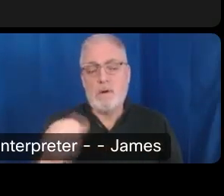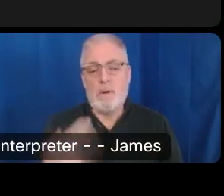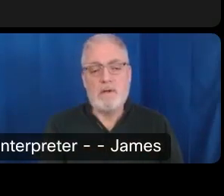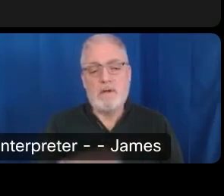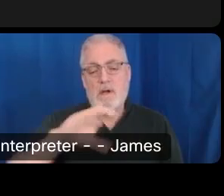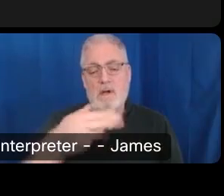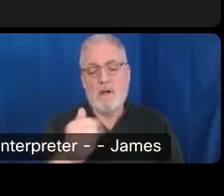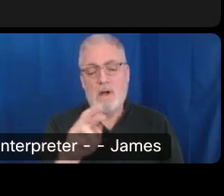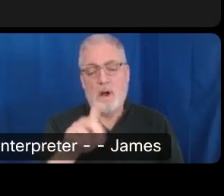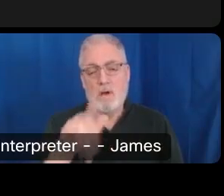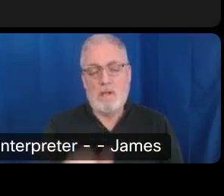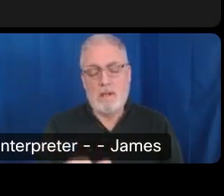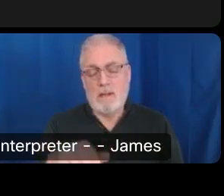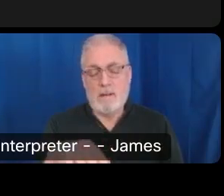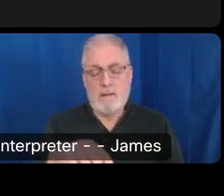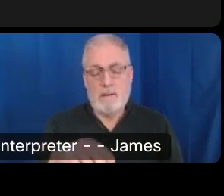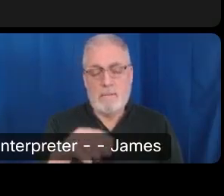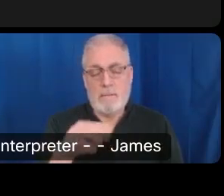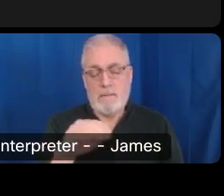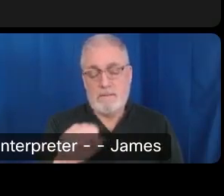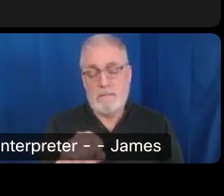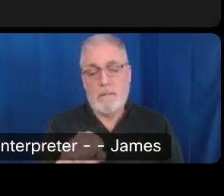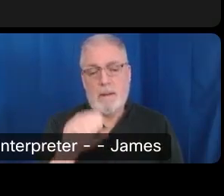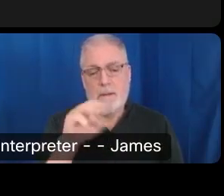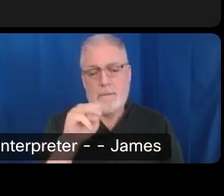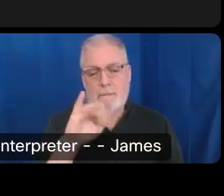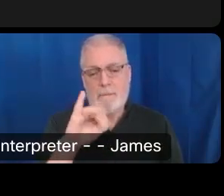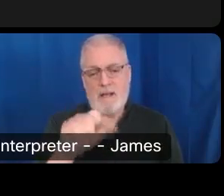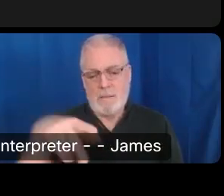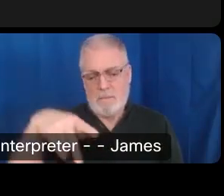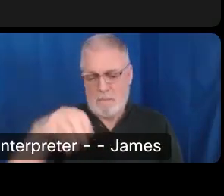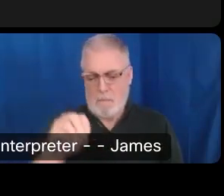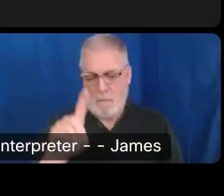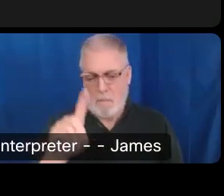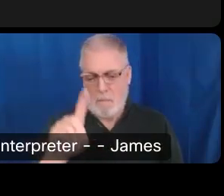parent advocate. Mike Tripodi, self-advocate.